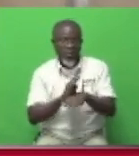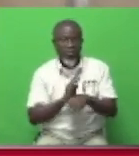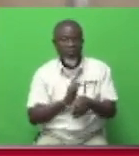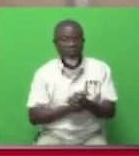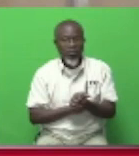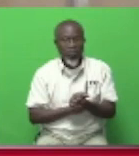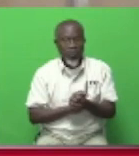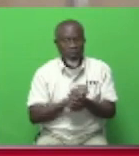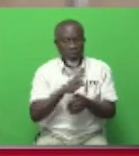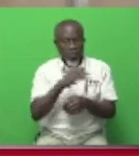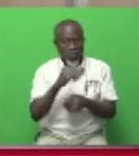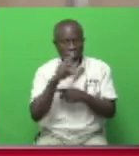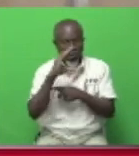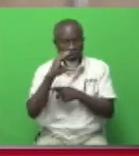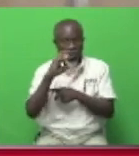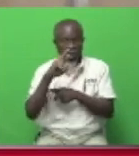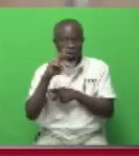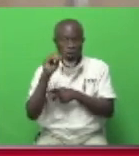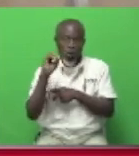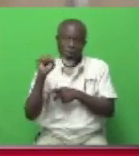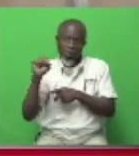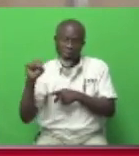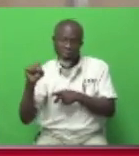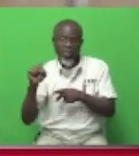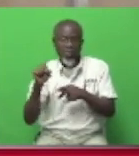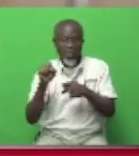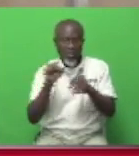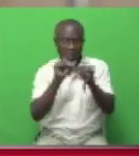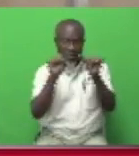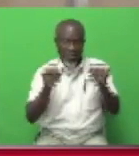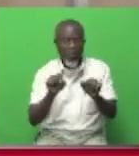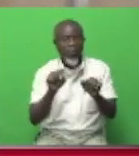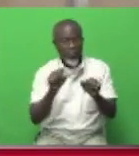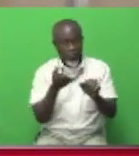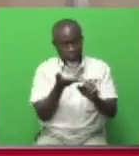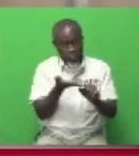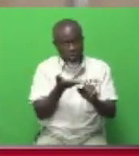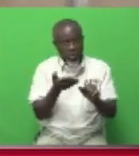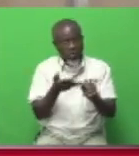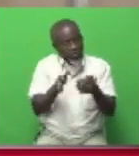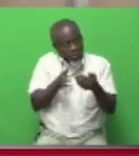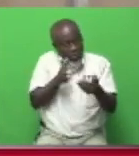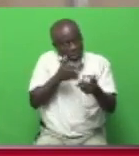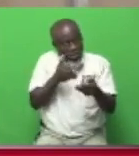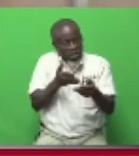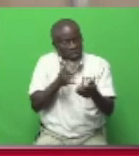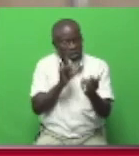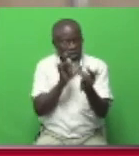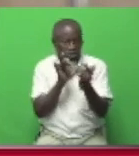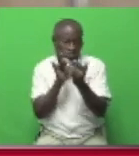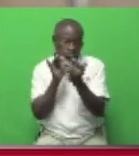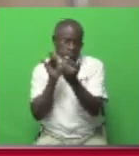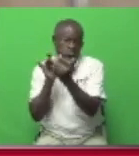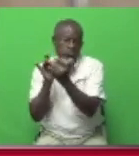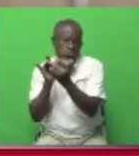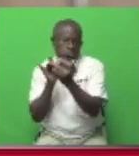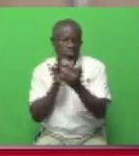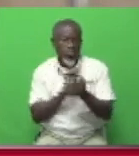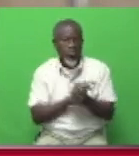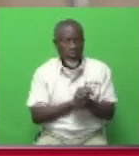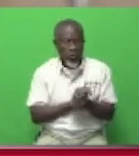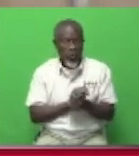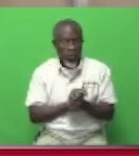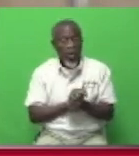Cross system, which both offer a seamless and user-friendly access. Now, I will admit that, of course, like with